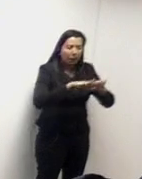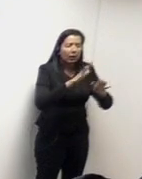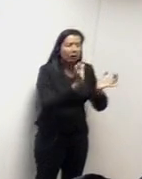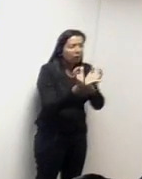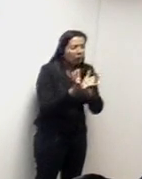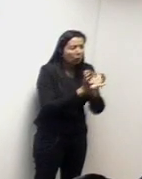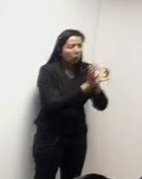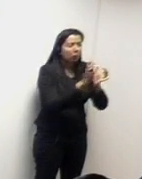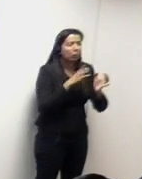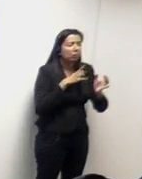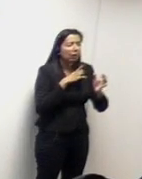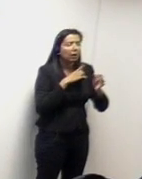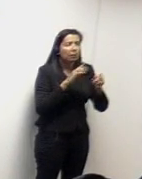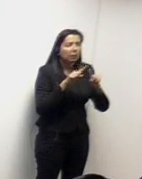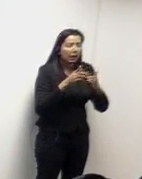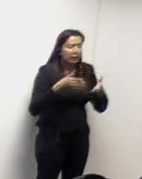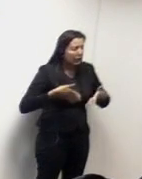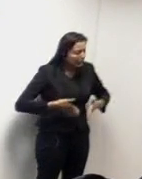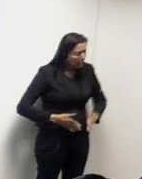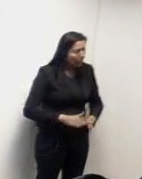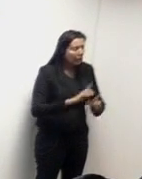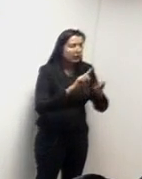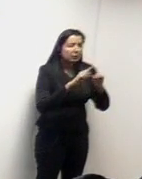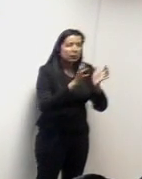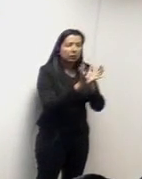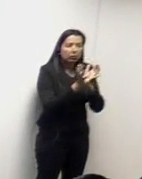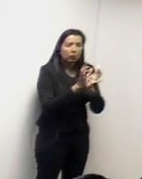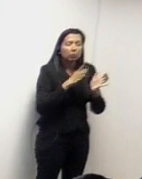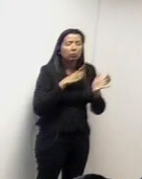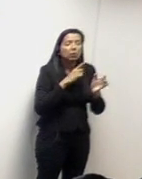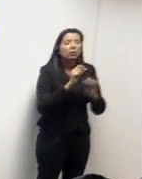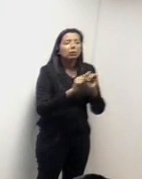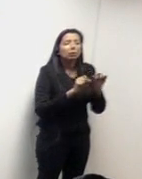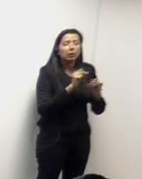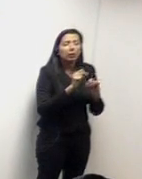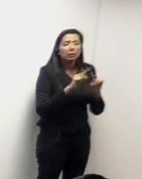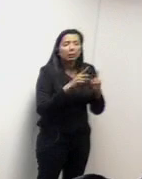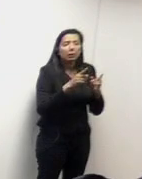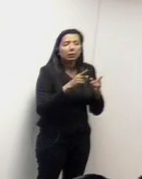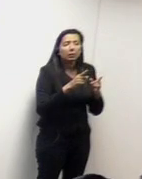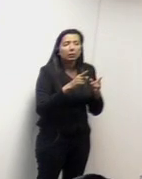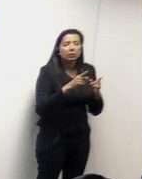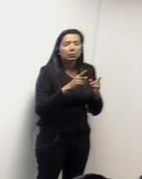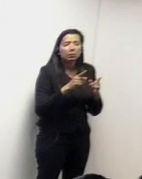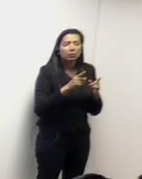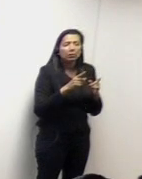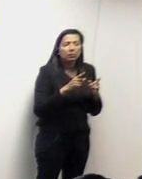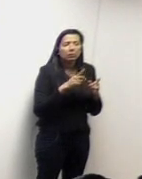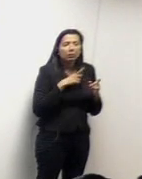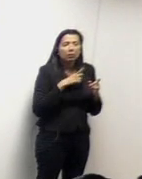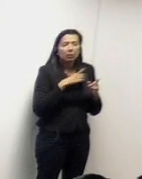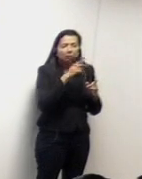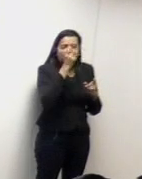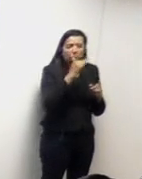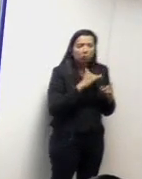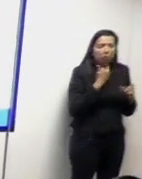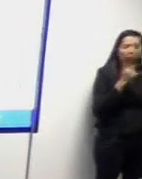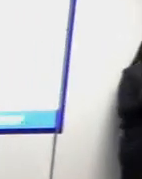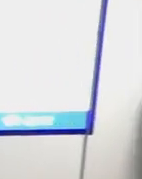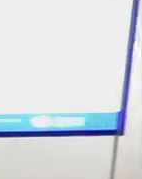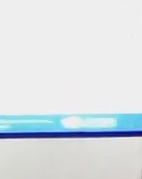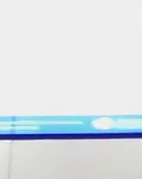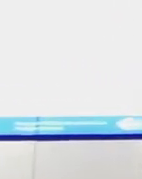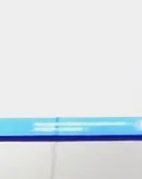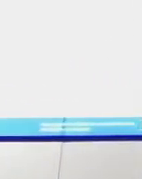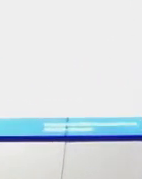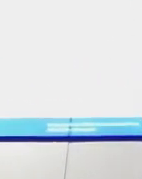are born, the more cattle there are. The more cattle there are, the more as a number will die, and the more that die will reduce